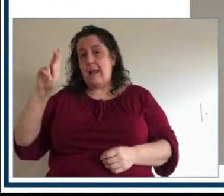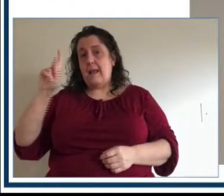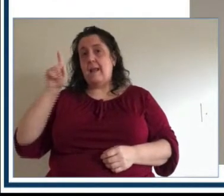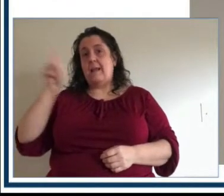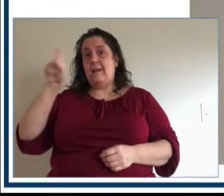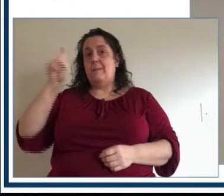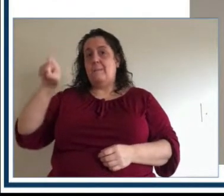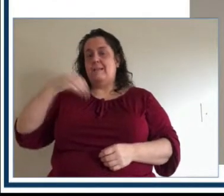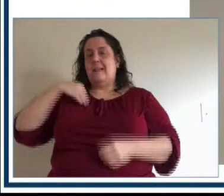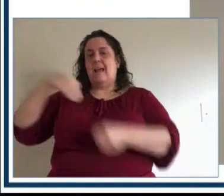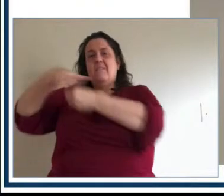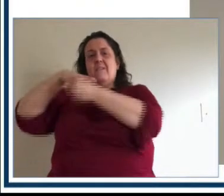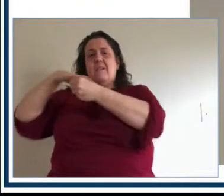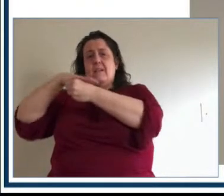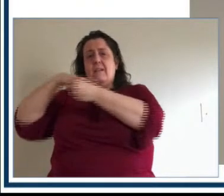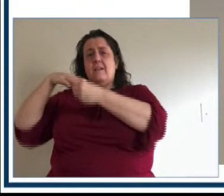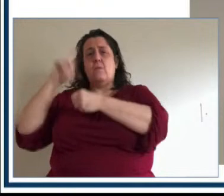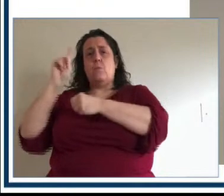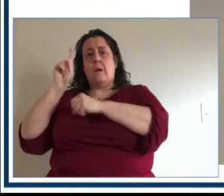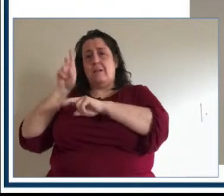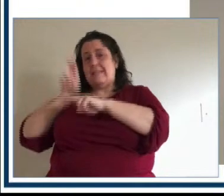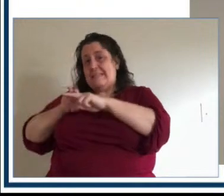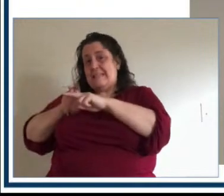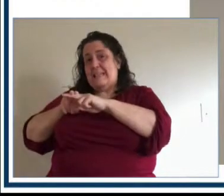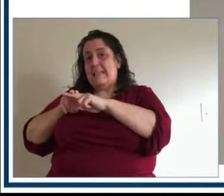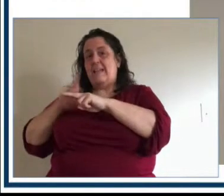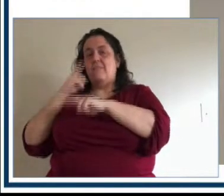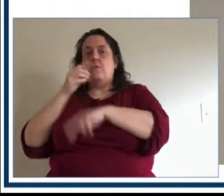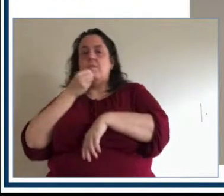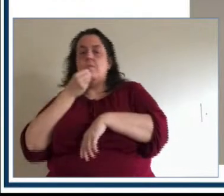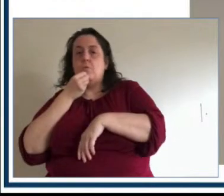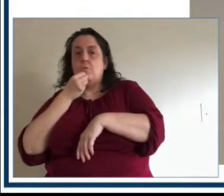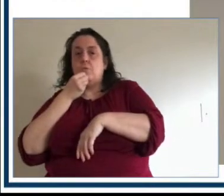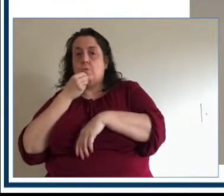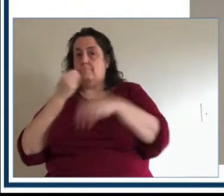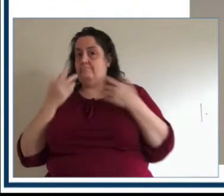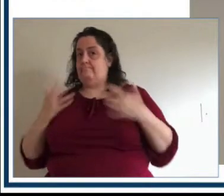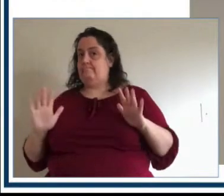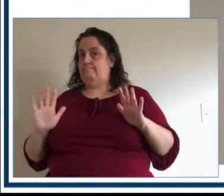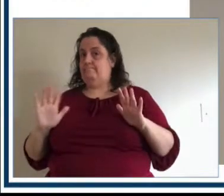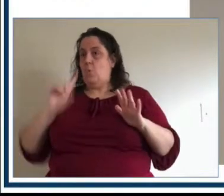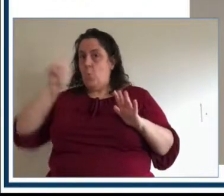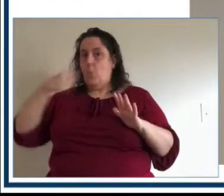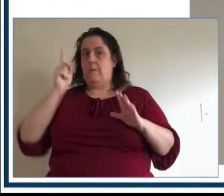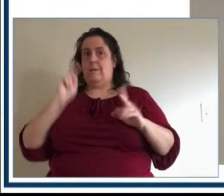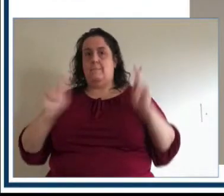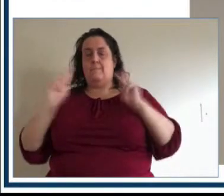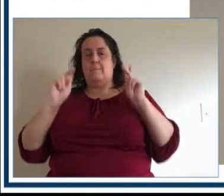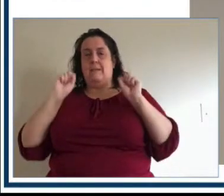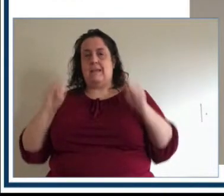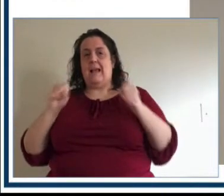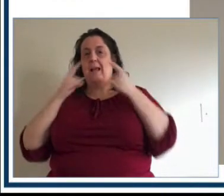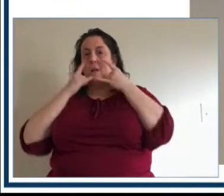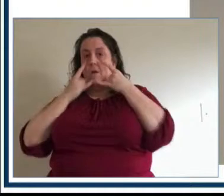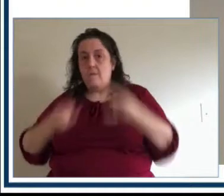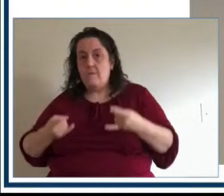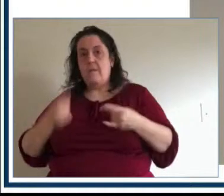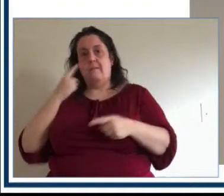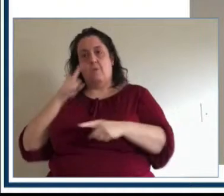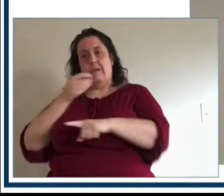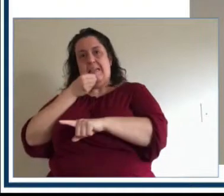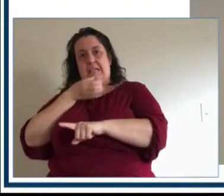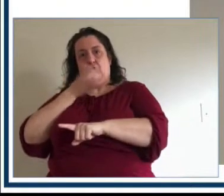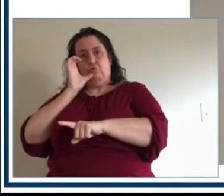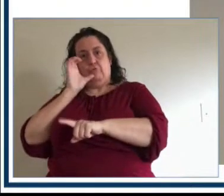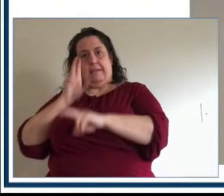in the concourse by the concession stand, and that is the only place where people will be able to take their mask off to eat and drink. They will not be